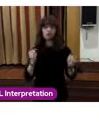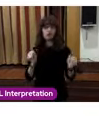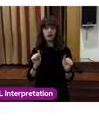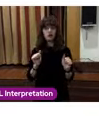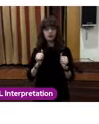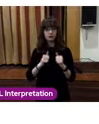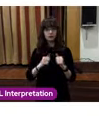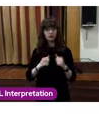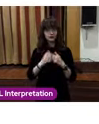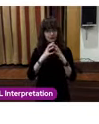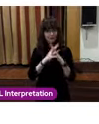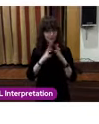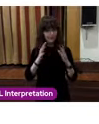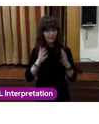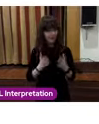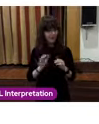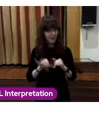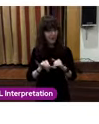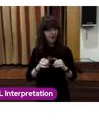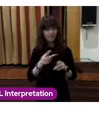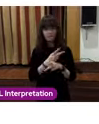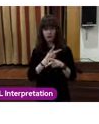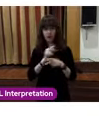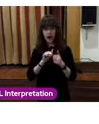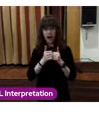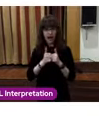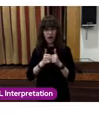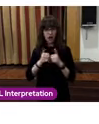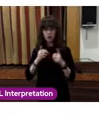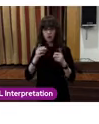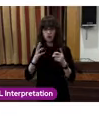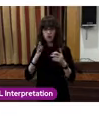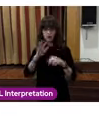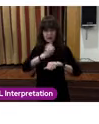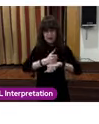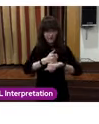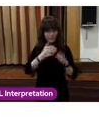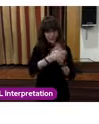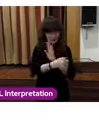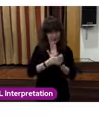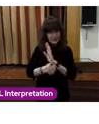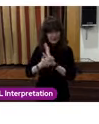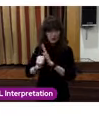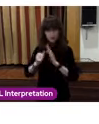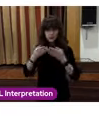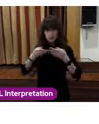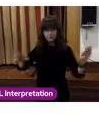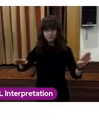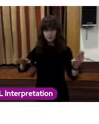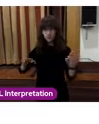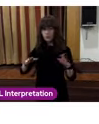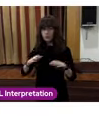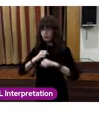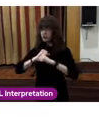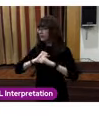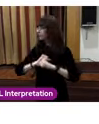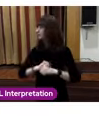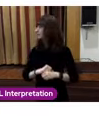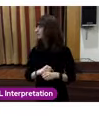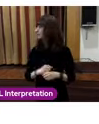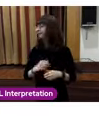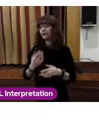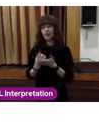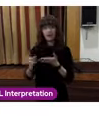that and teaching how we figure out these skills because, this past week there was a giveaway for